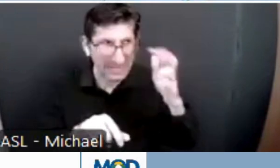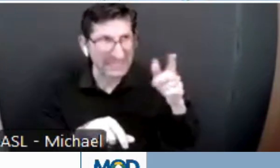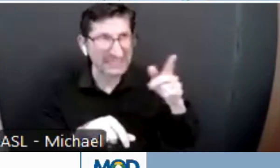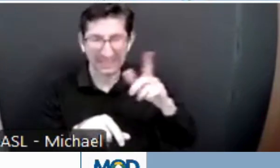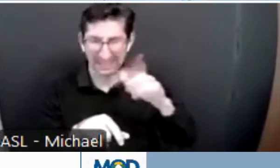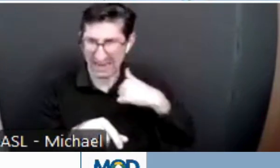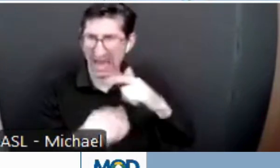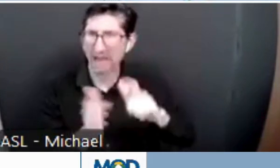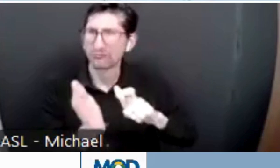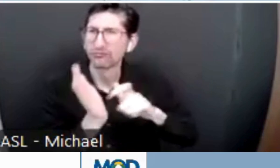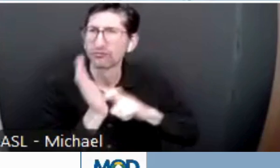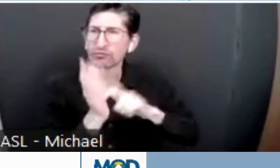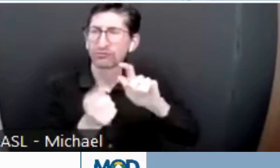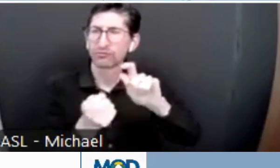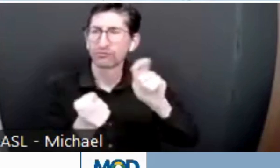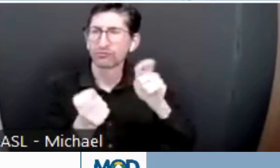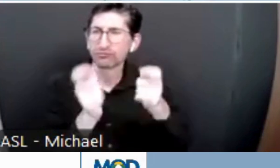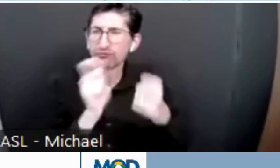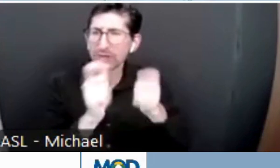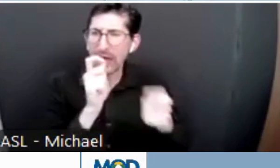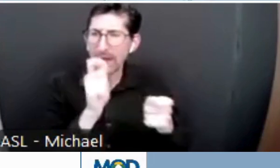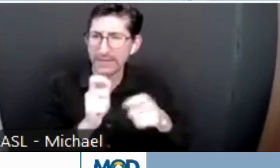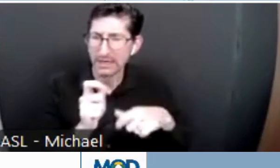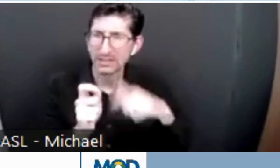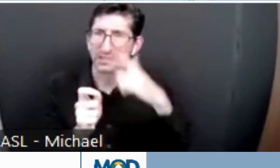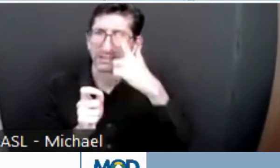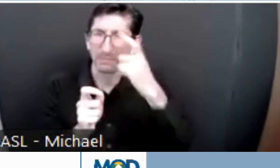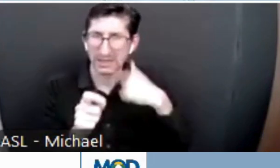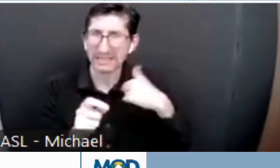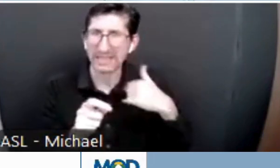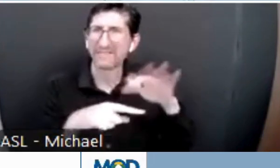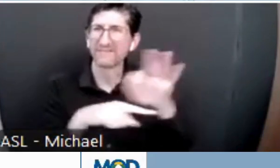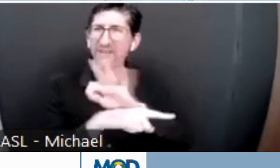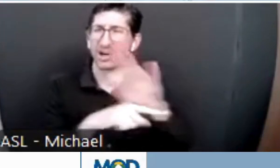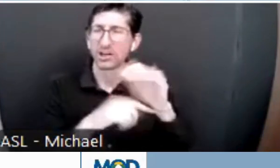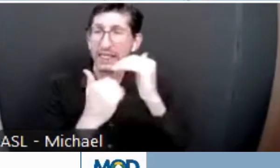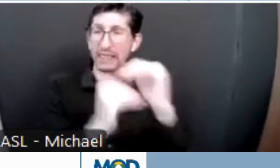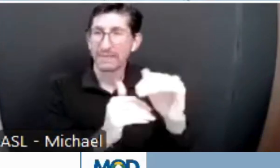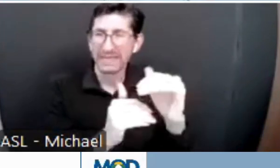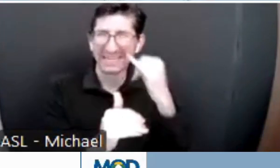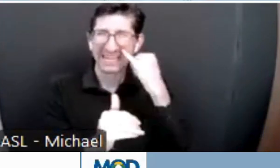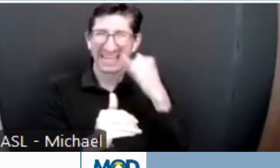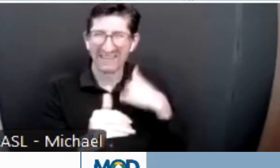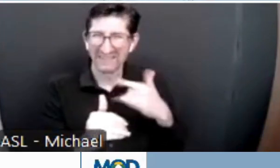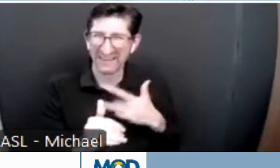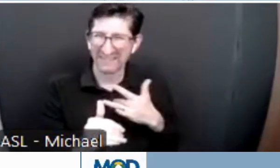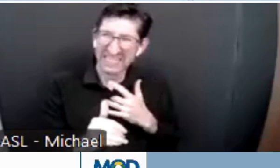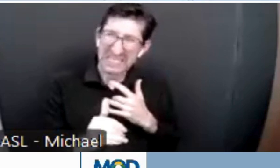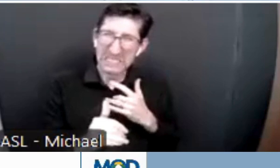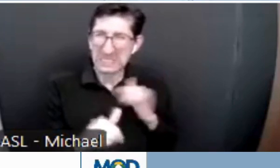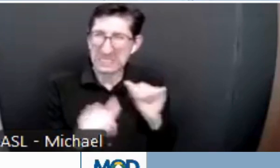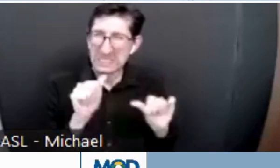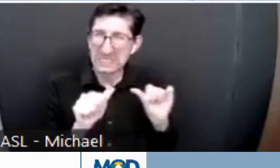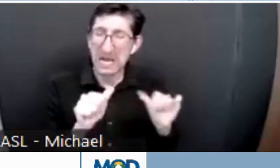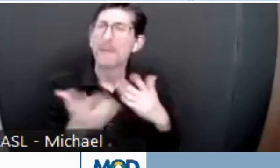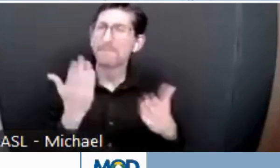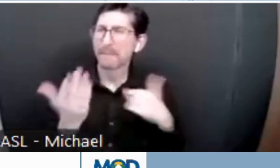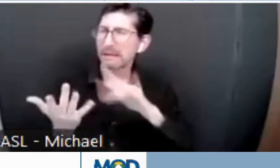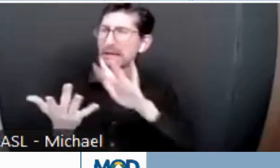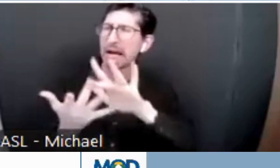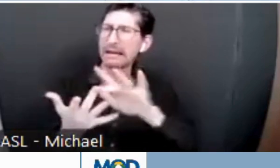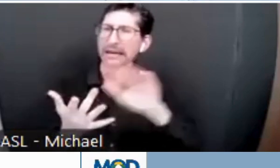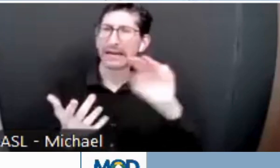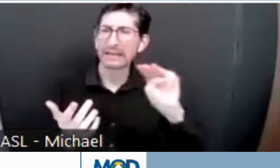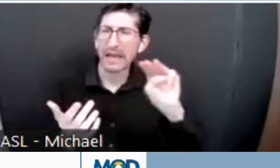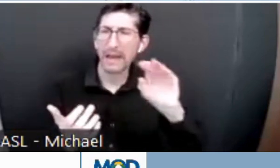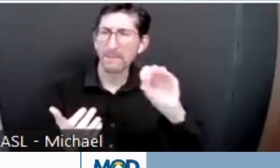limitations? If you're not sure, this can be a good time to reach out to MOD or another neutral third